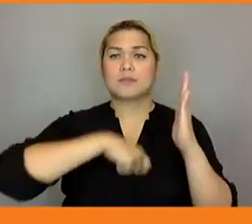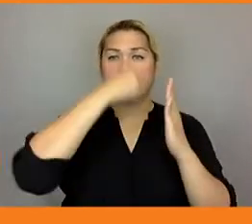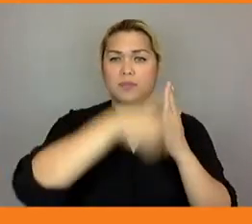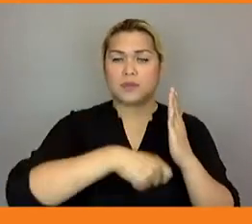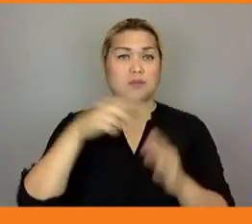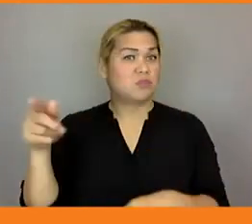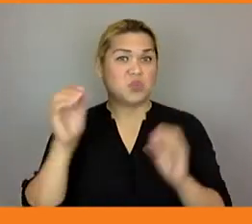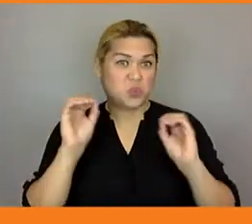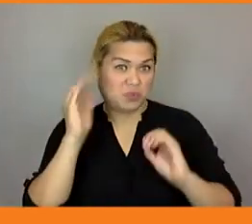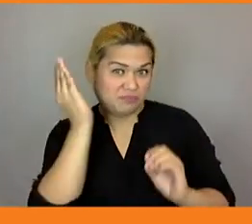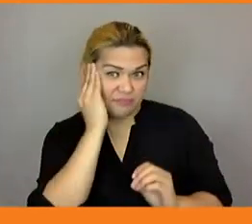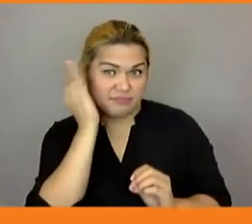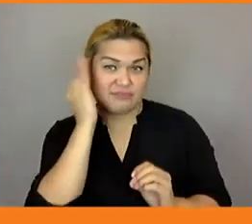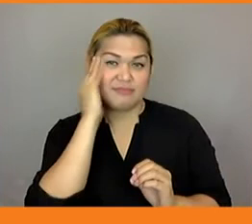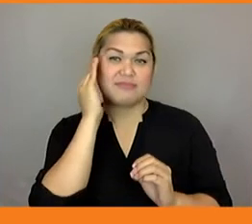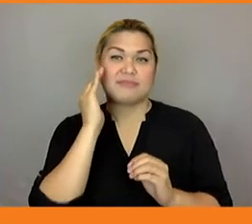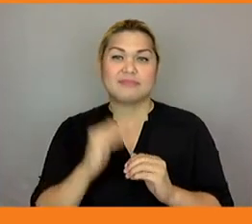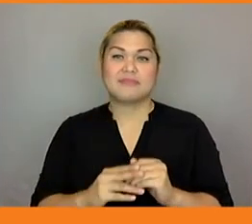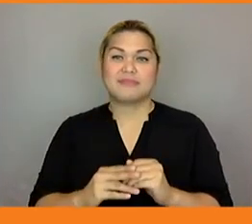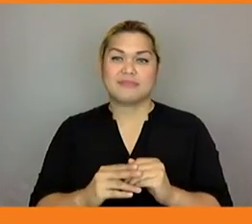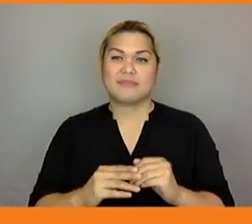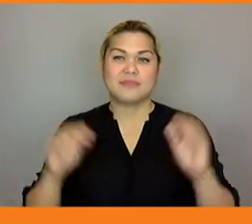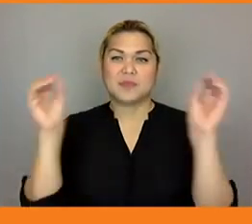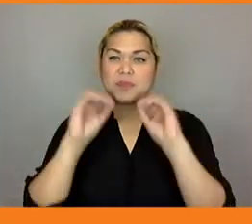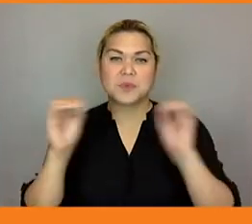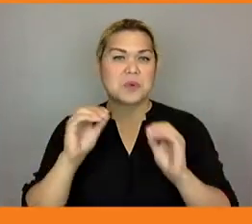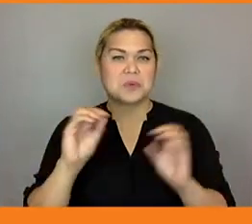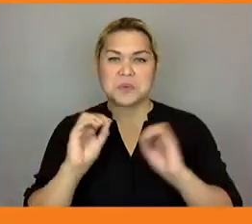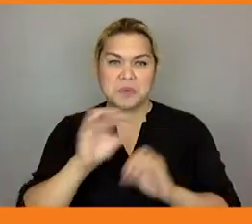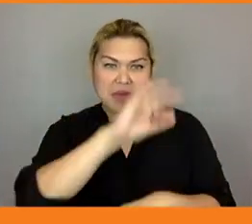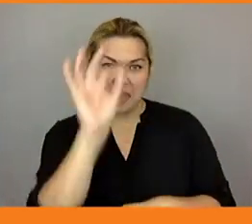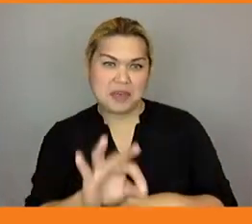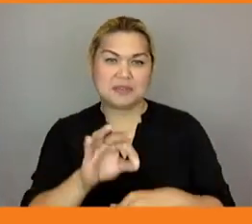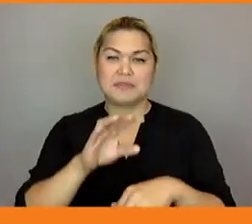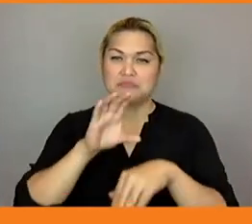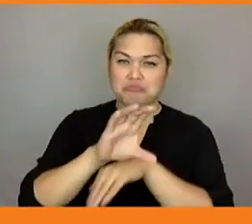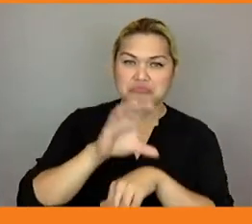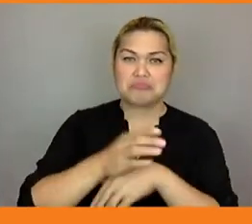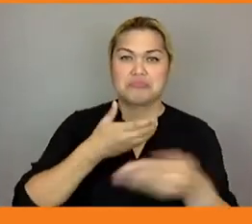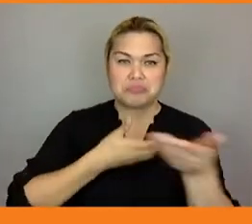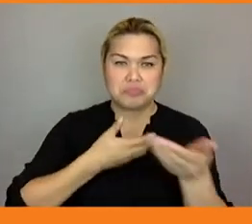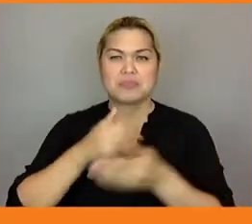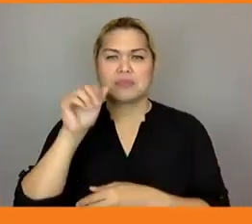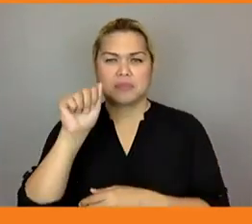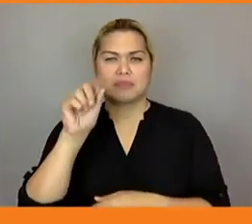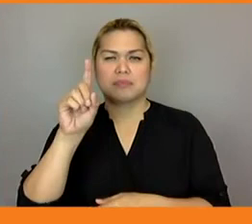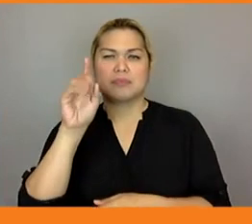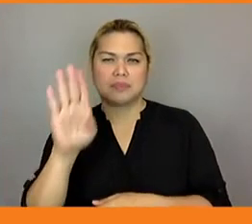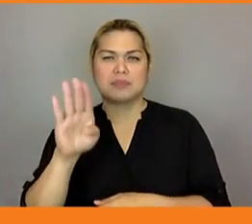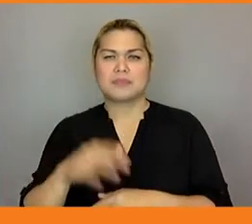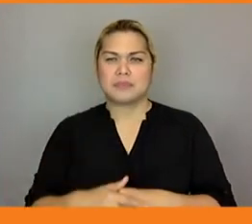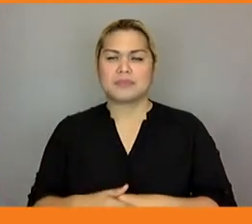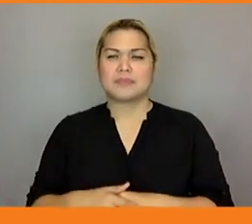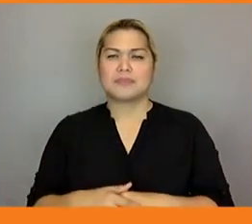meaningful consultation. So how will the ADB make sure that it will not repeat in future again with other projects in